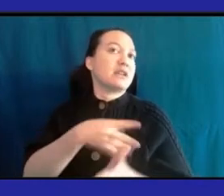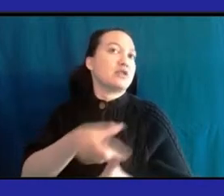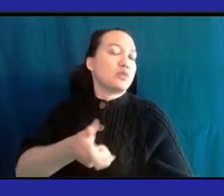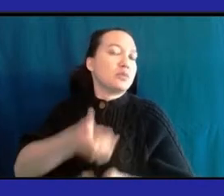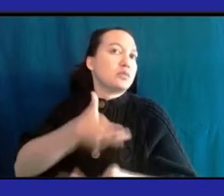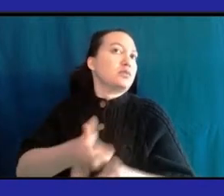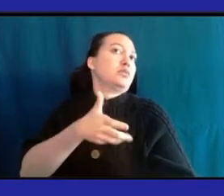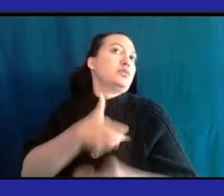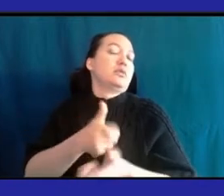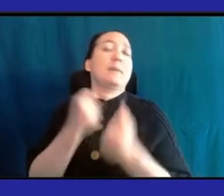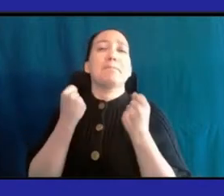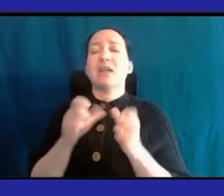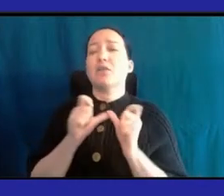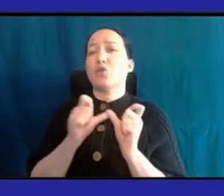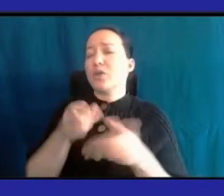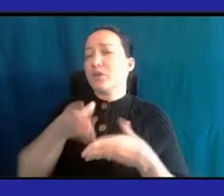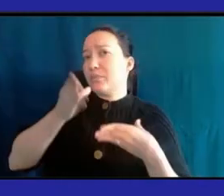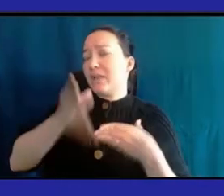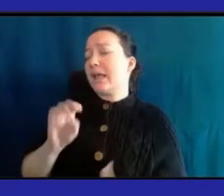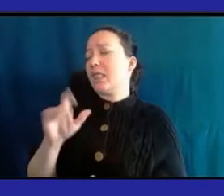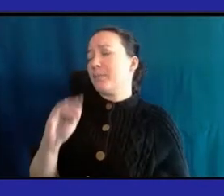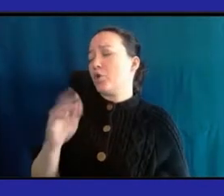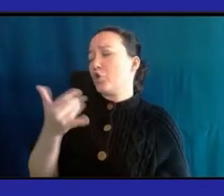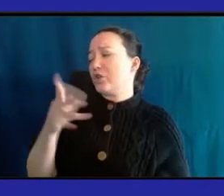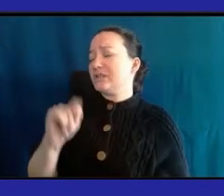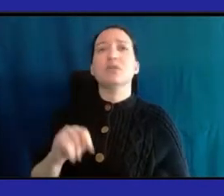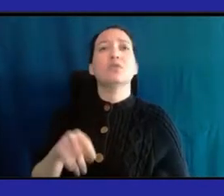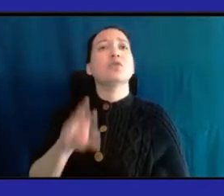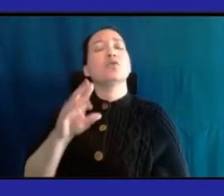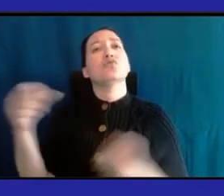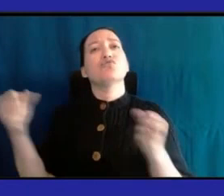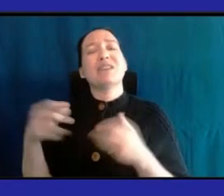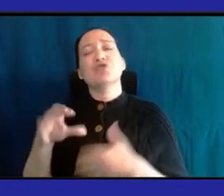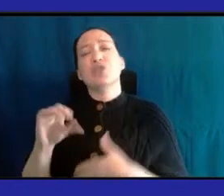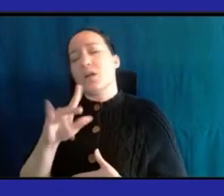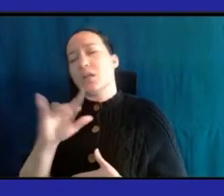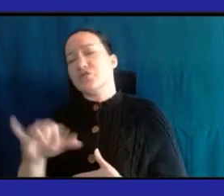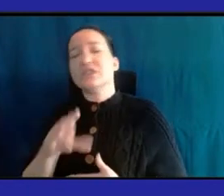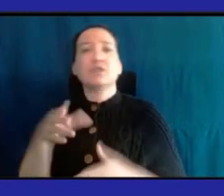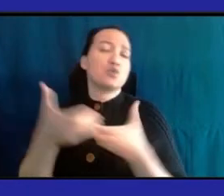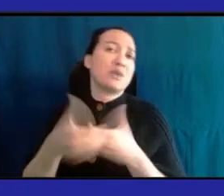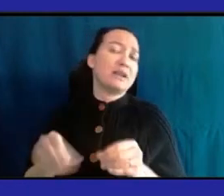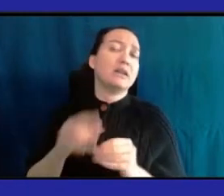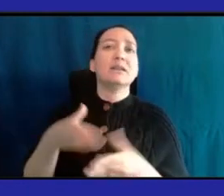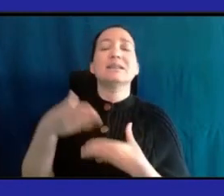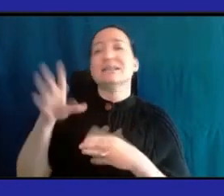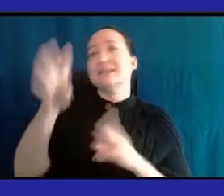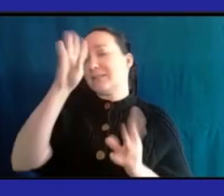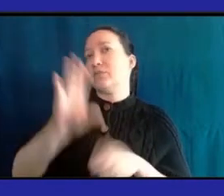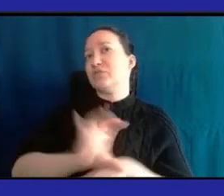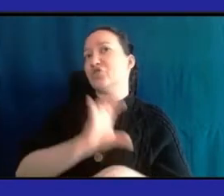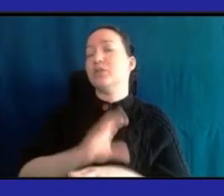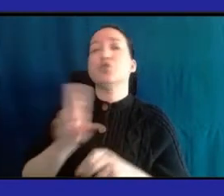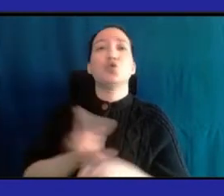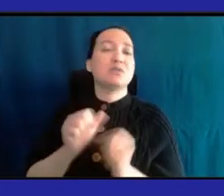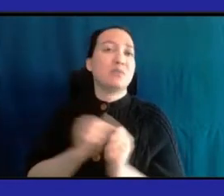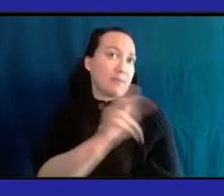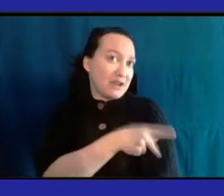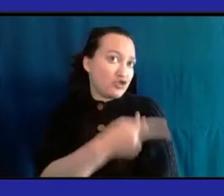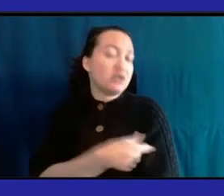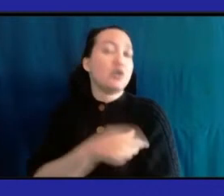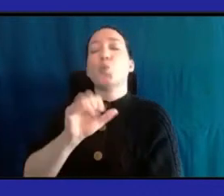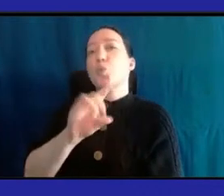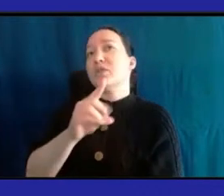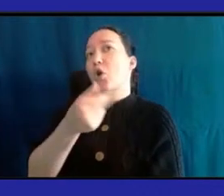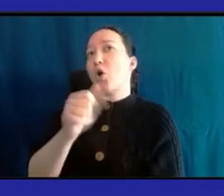and completed. At Elmhurst, the Radiation Oncology Suite, Linac CT Simulator was completed and is in use for patients. Woodhull, our